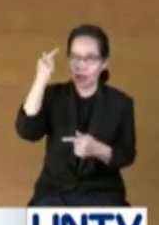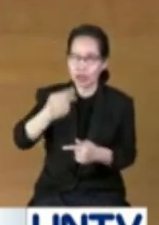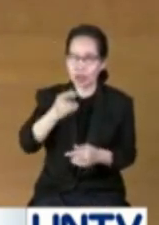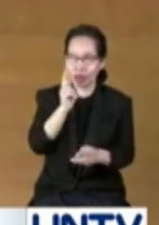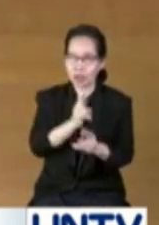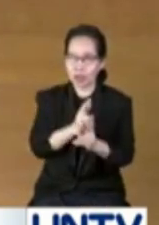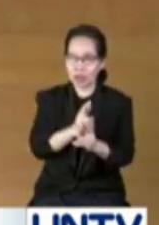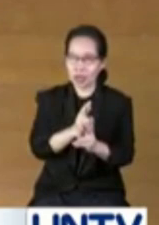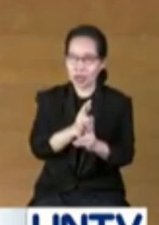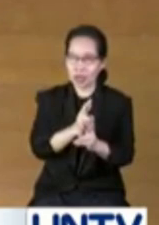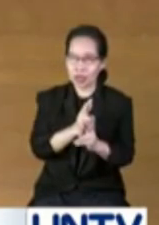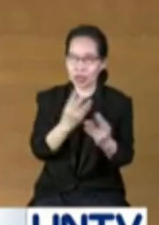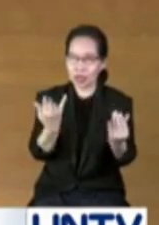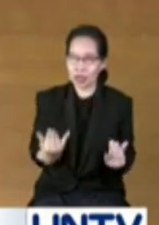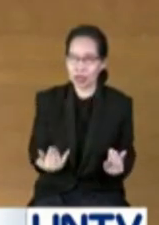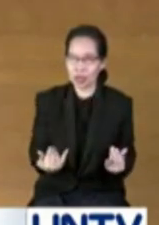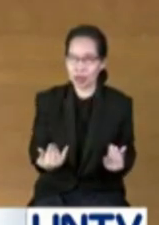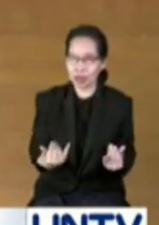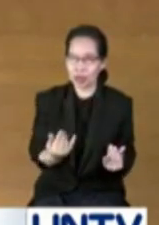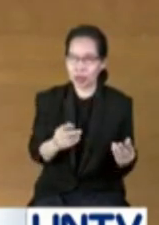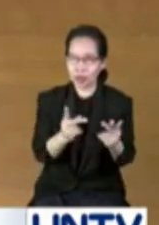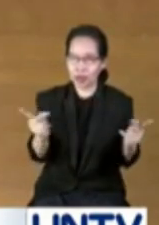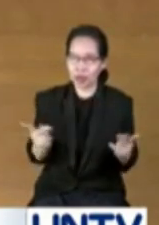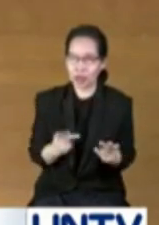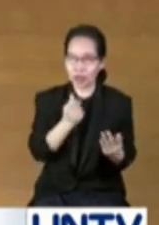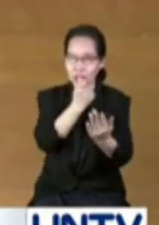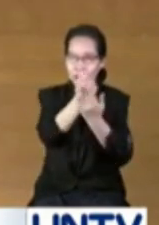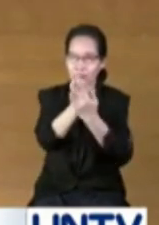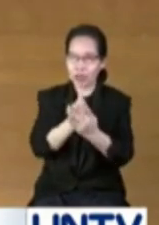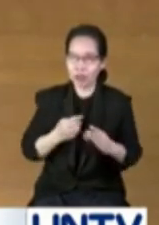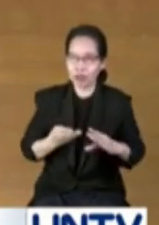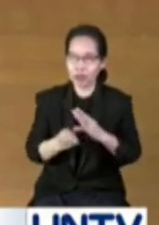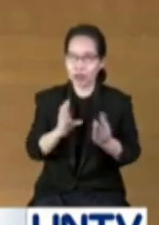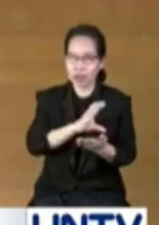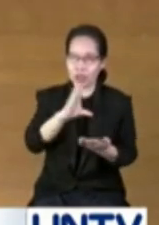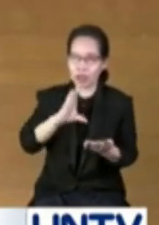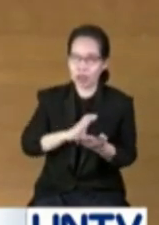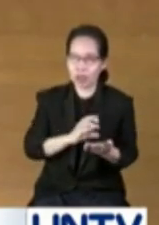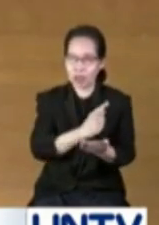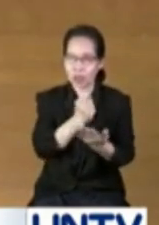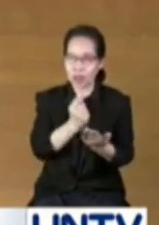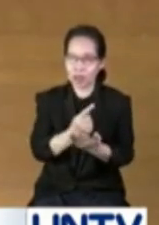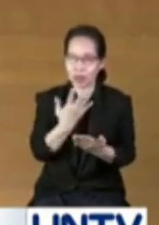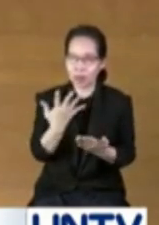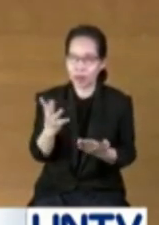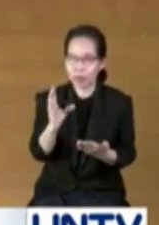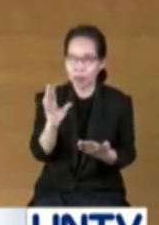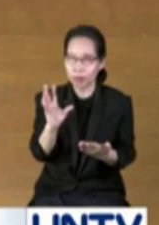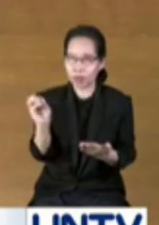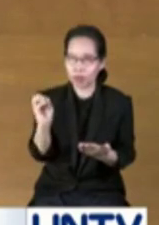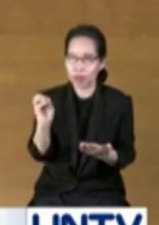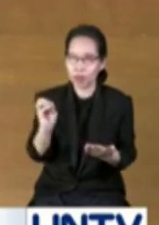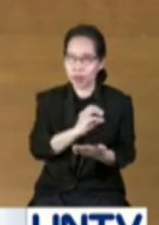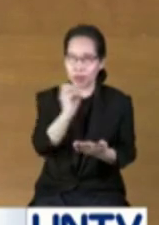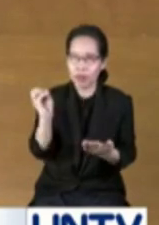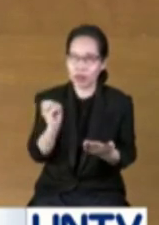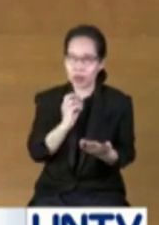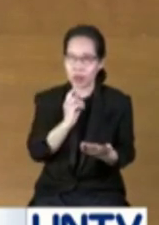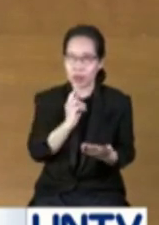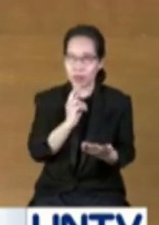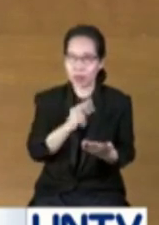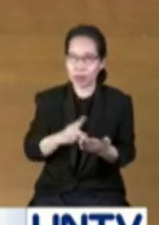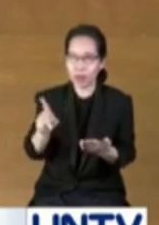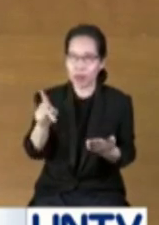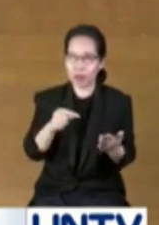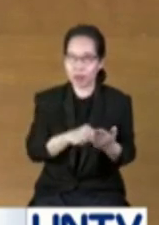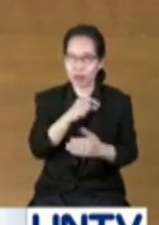now well positioned to achieve Banco Central's target of 50% of total retail payments by this year.